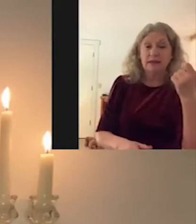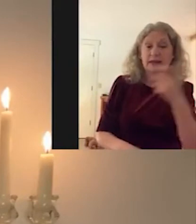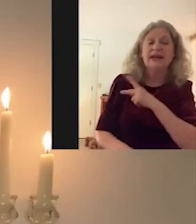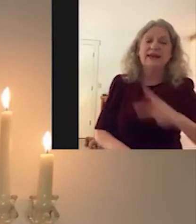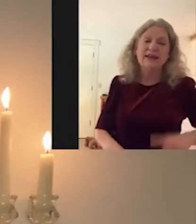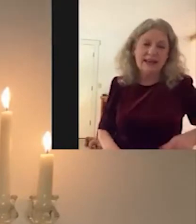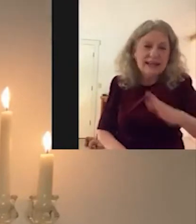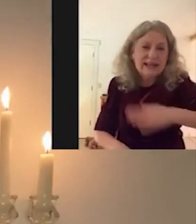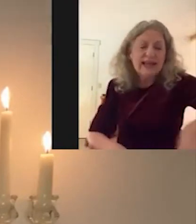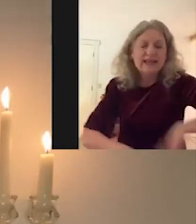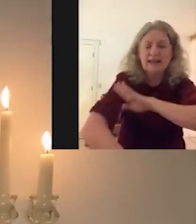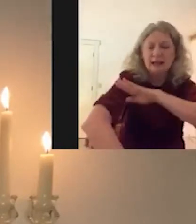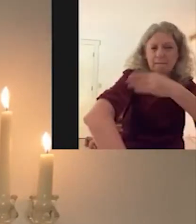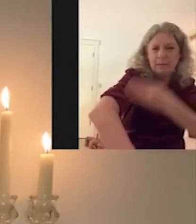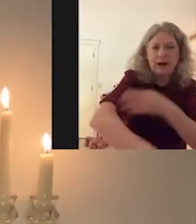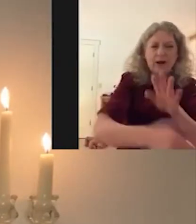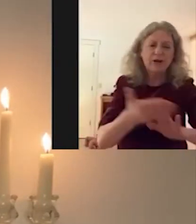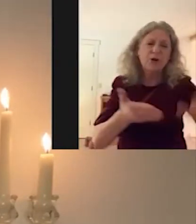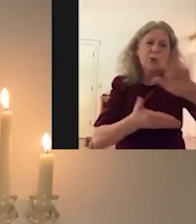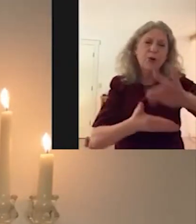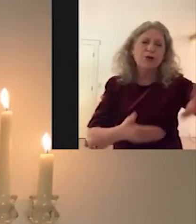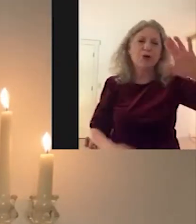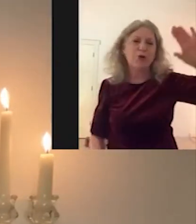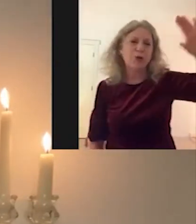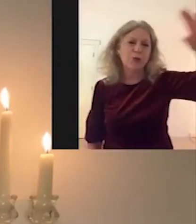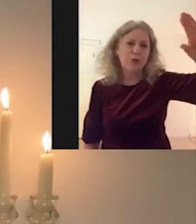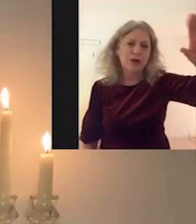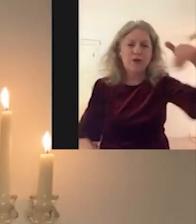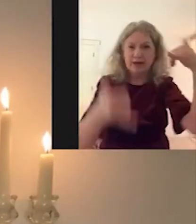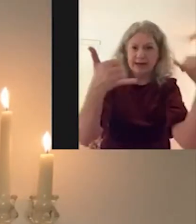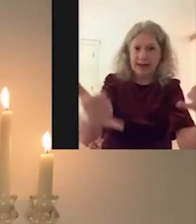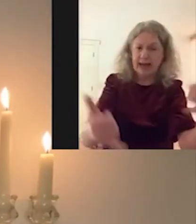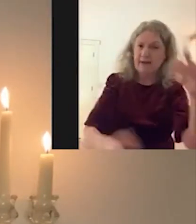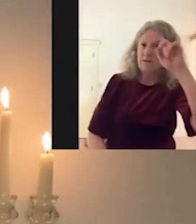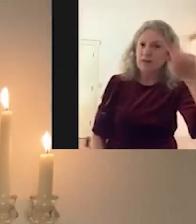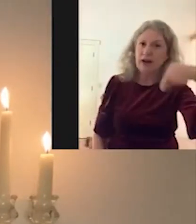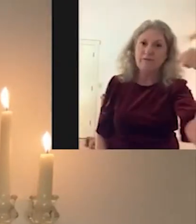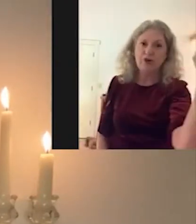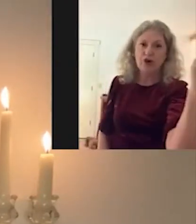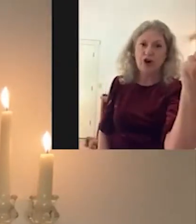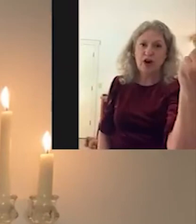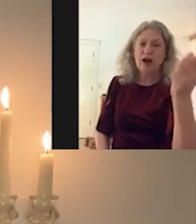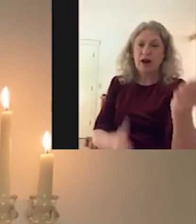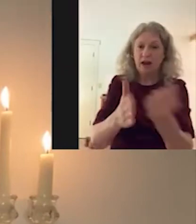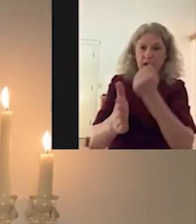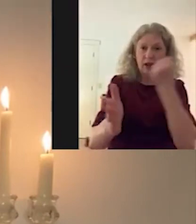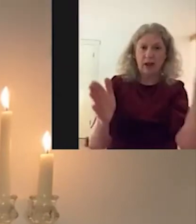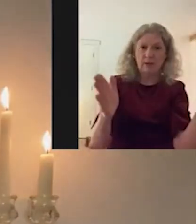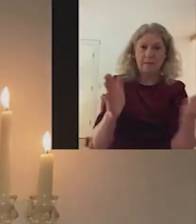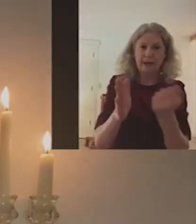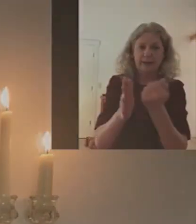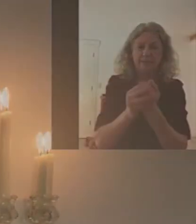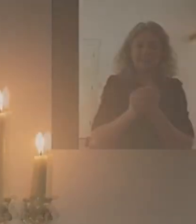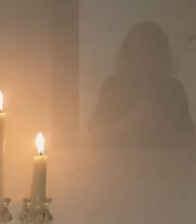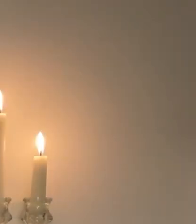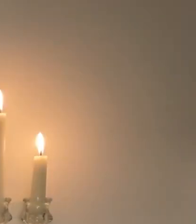power and the glory are yours now and forever. Amen.